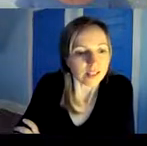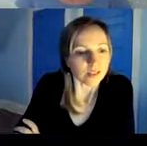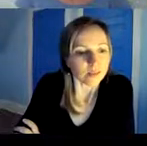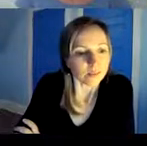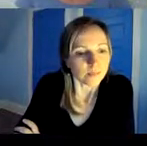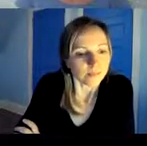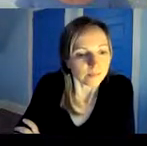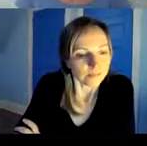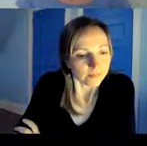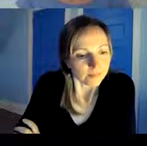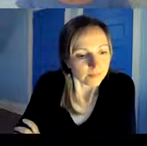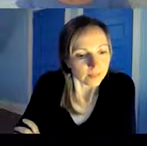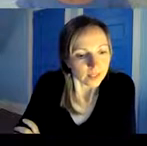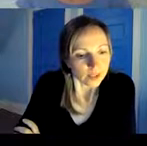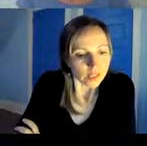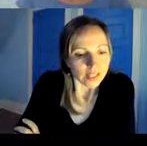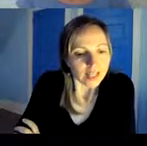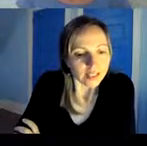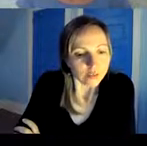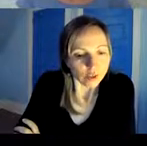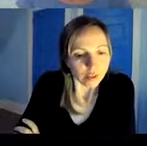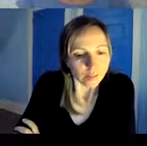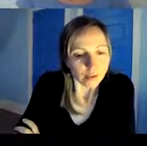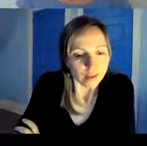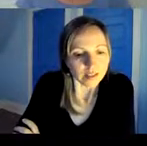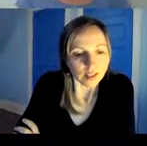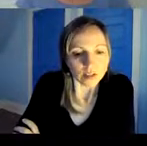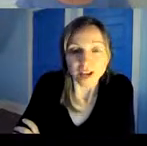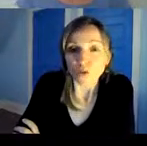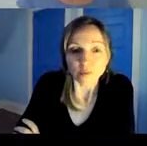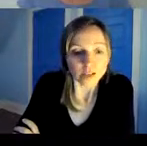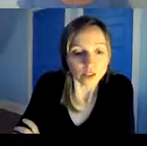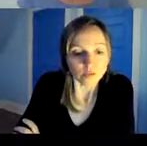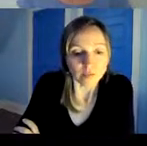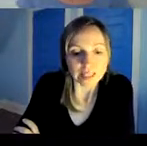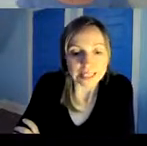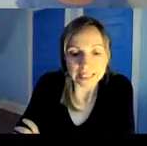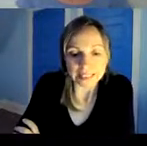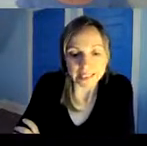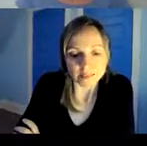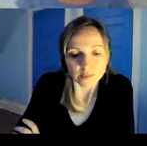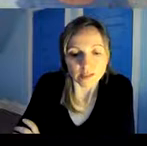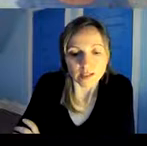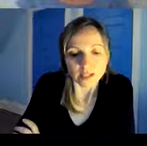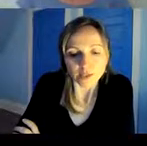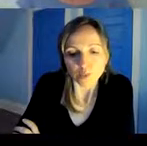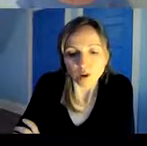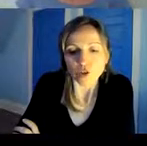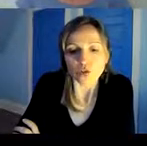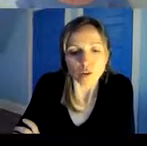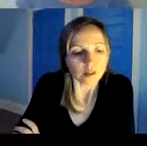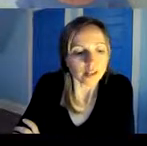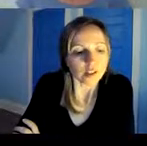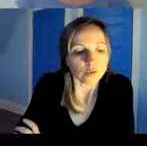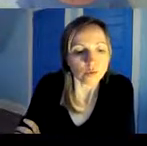these invasives. So this is native to Europe. Its natural range is from England to Italy. Settlers brought